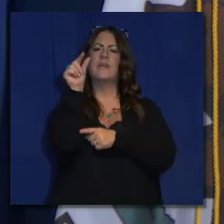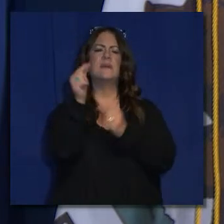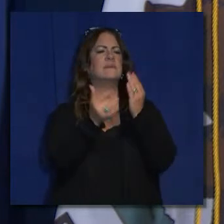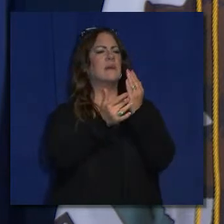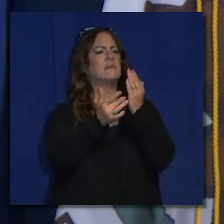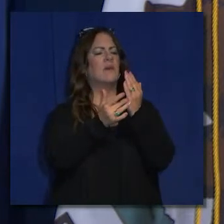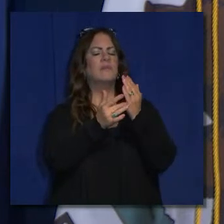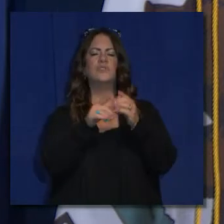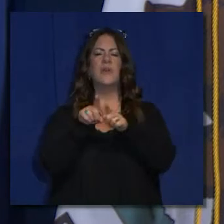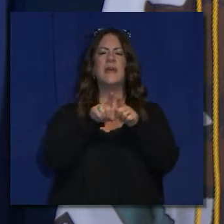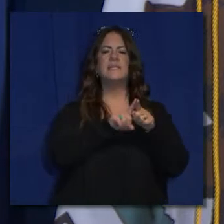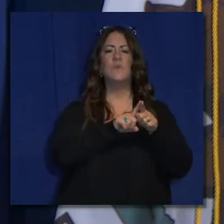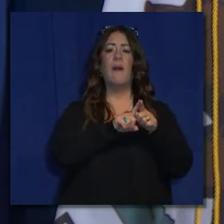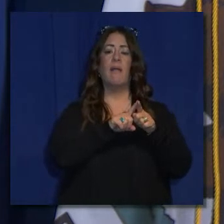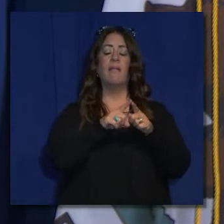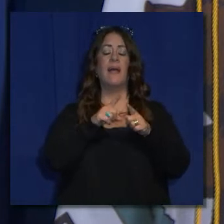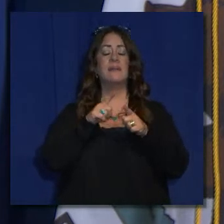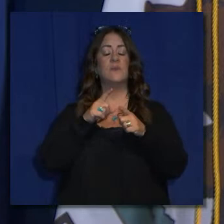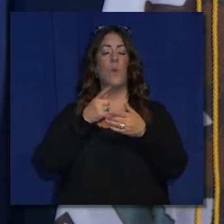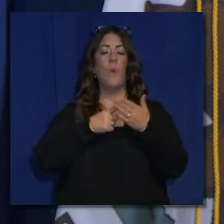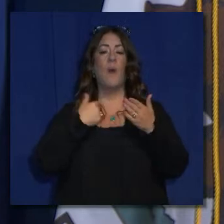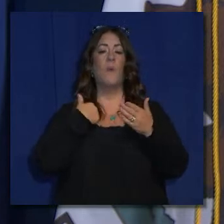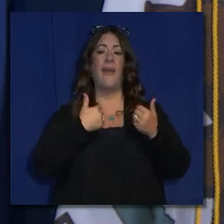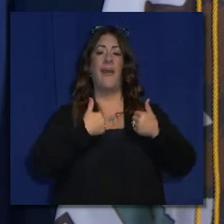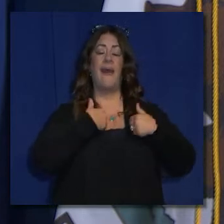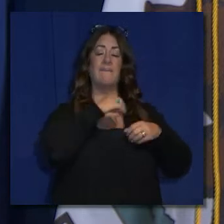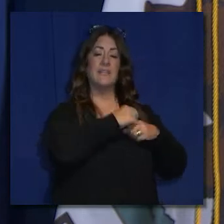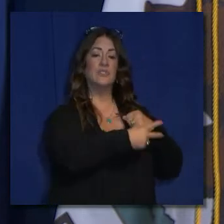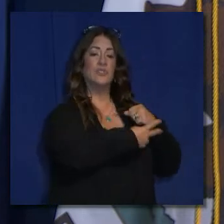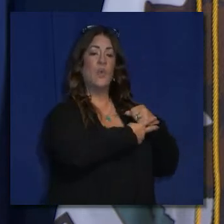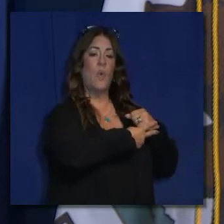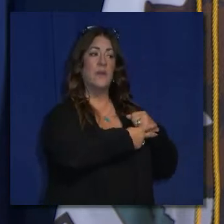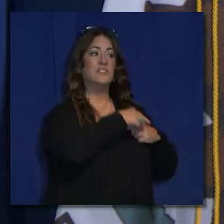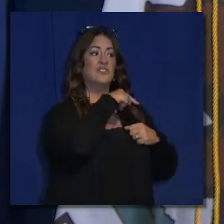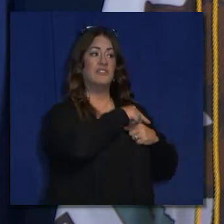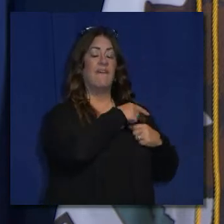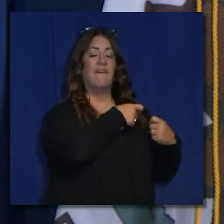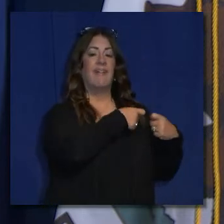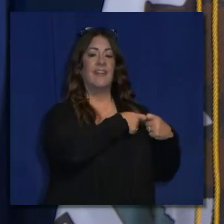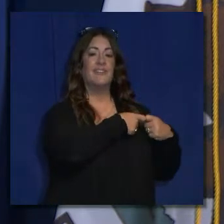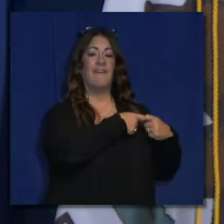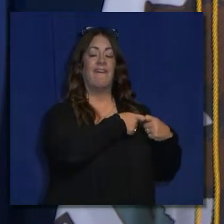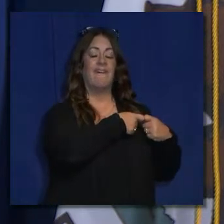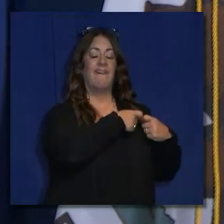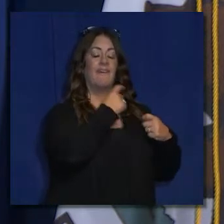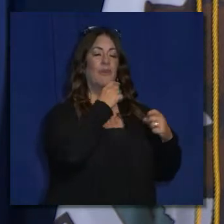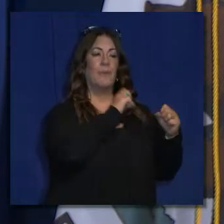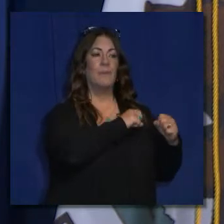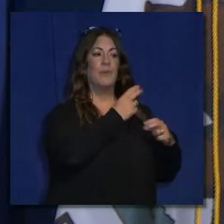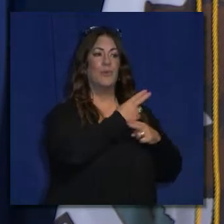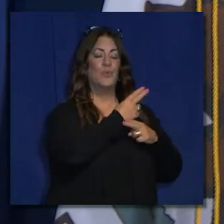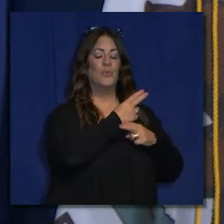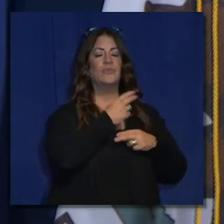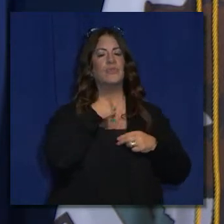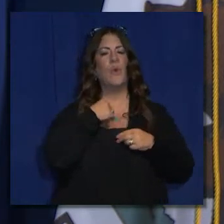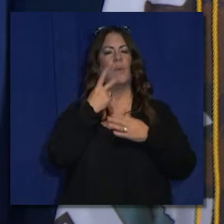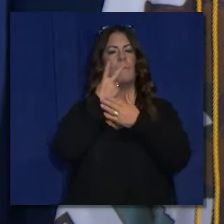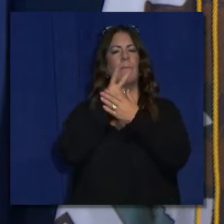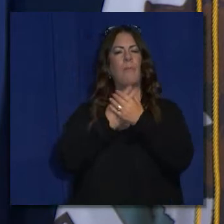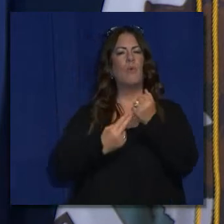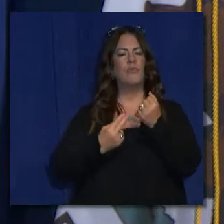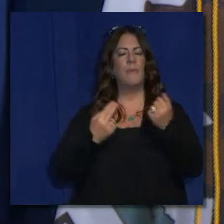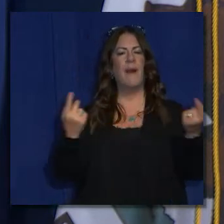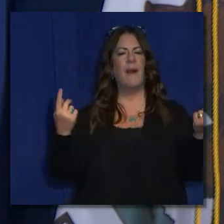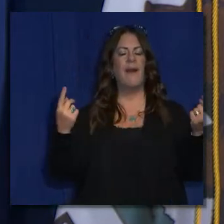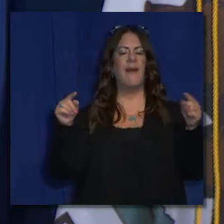as well as storage to help address. So it's a multi-pronged plan, including investing in